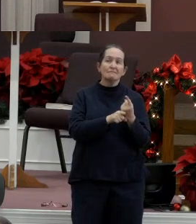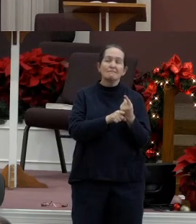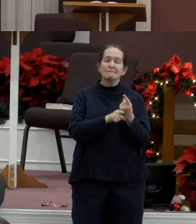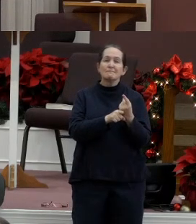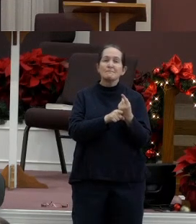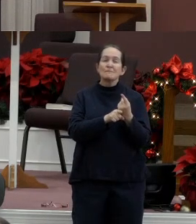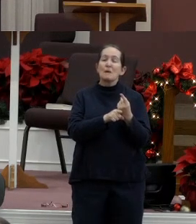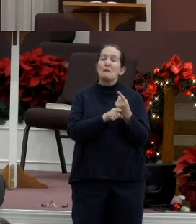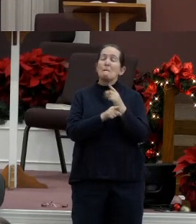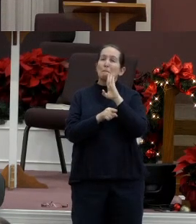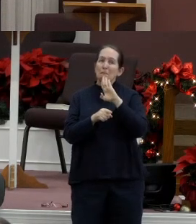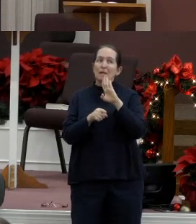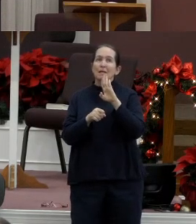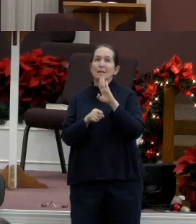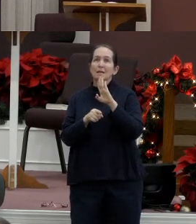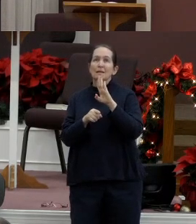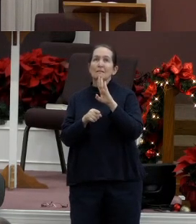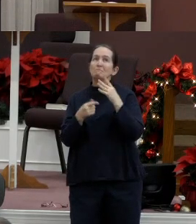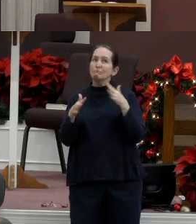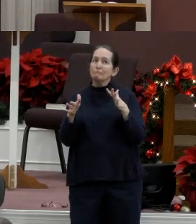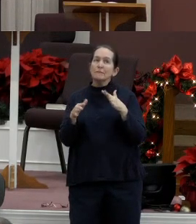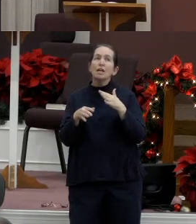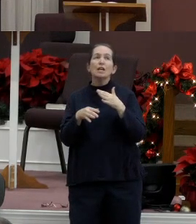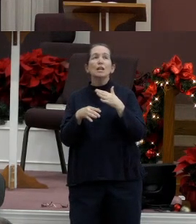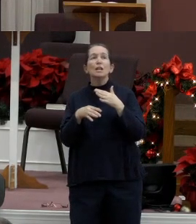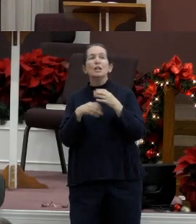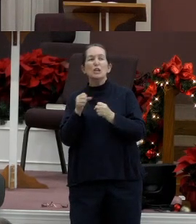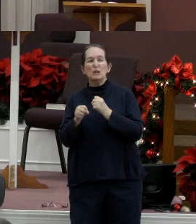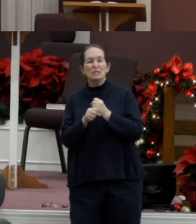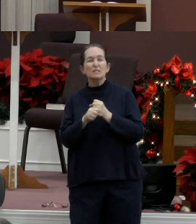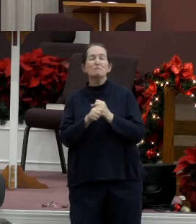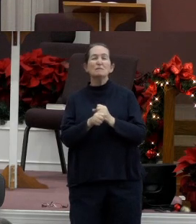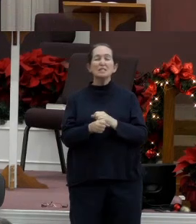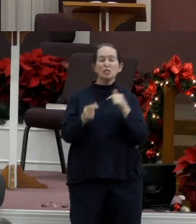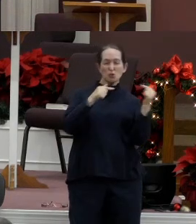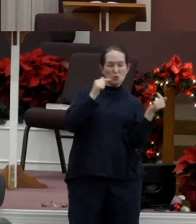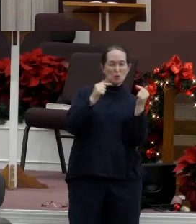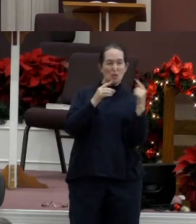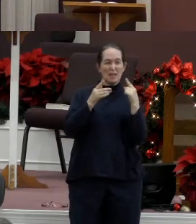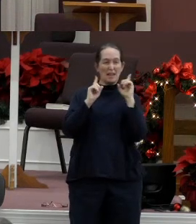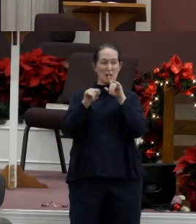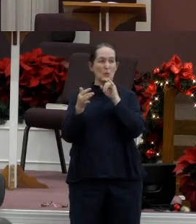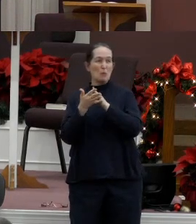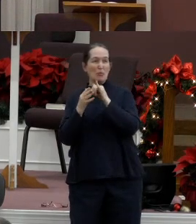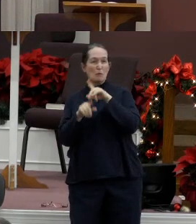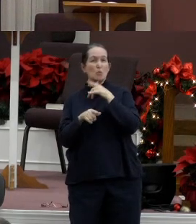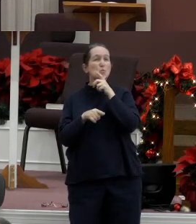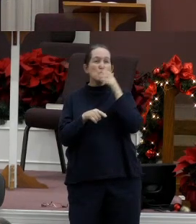And it's been a year when it's been a bit of a struggle to answer that question, who knows what?